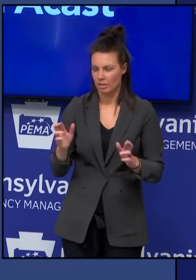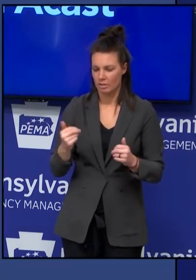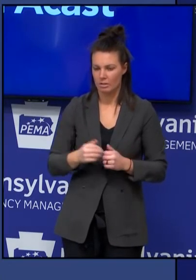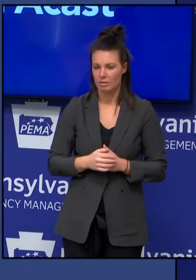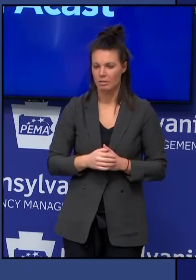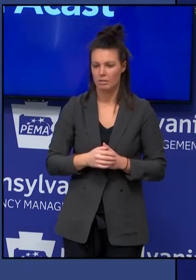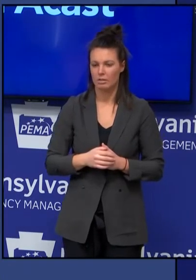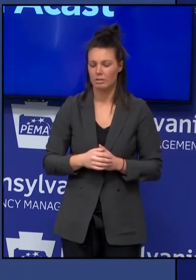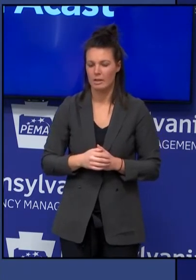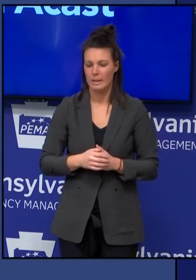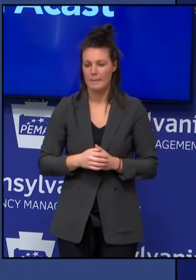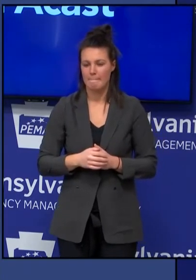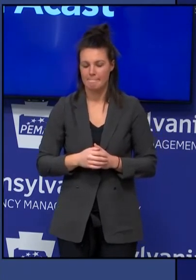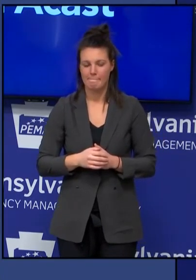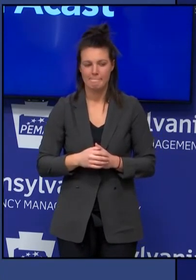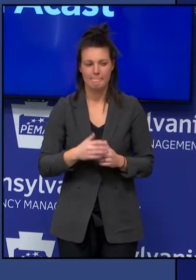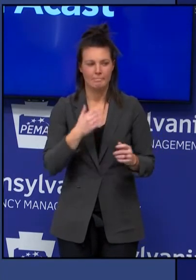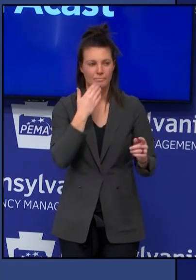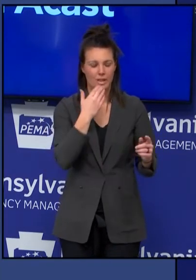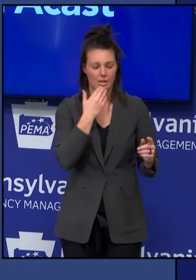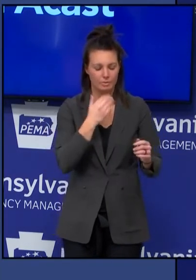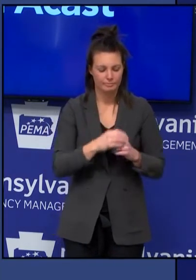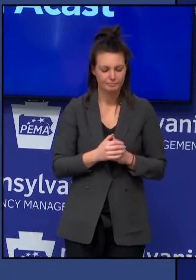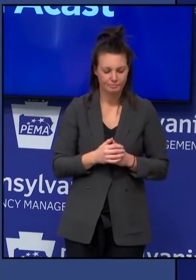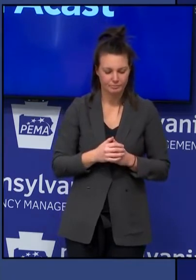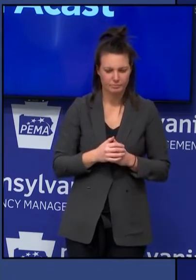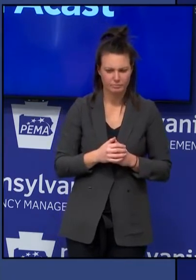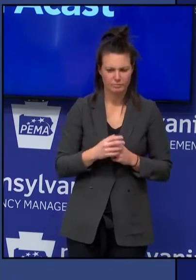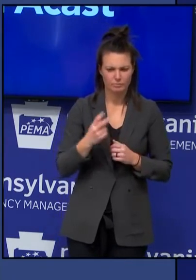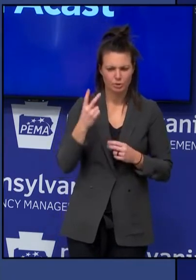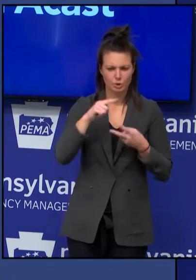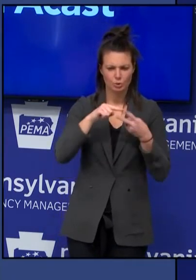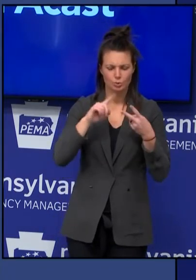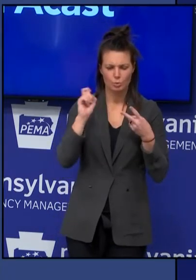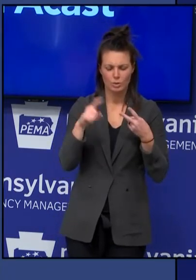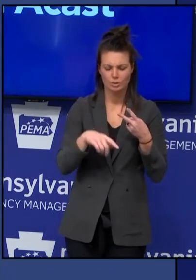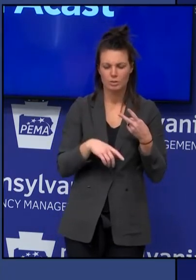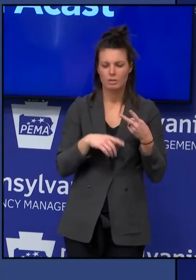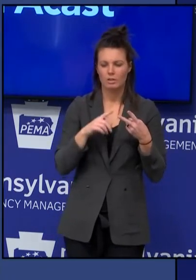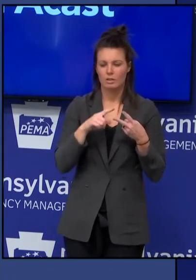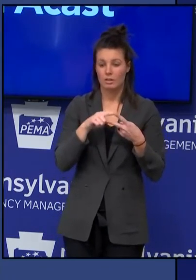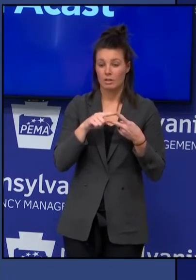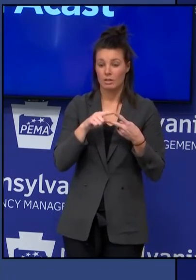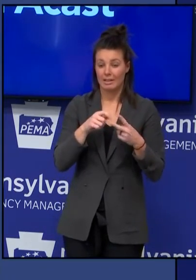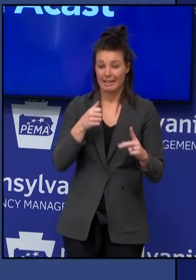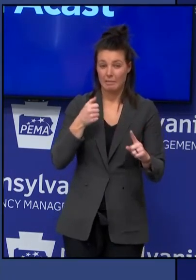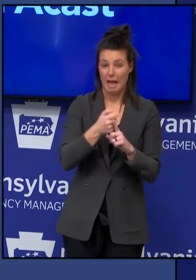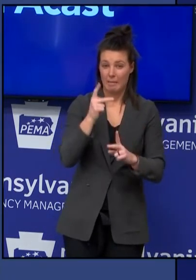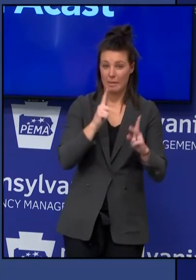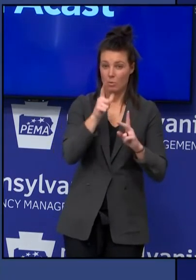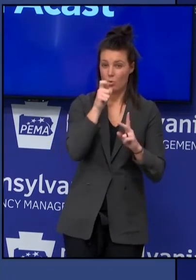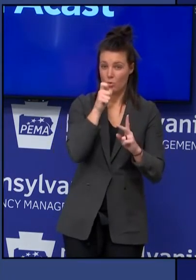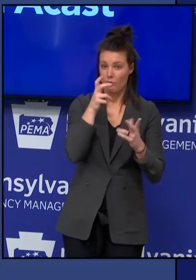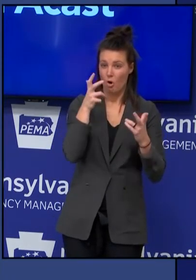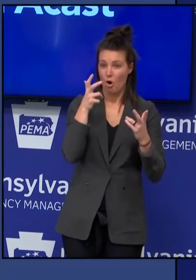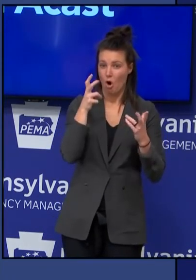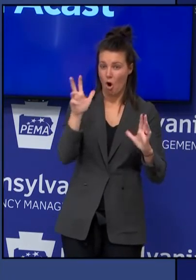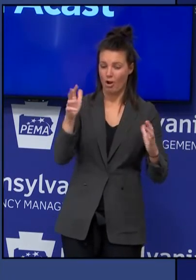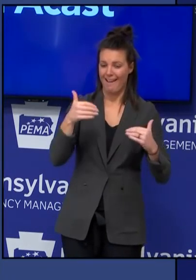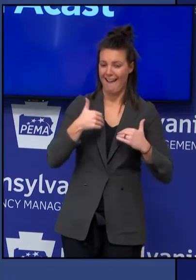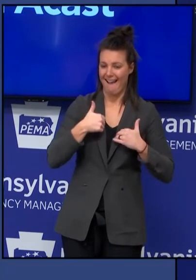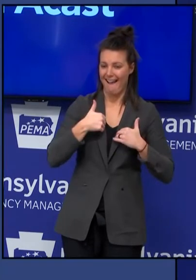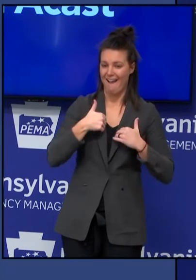unmute. Thank you. So I have two questions. So does this impact people who already had a